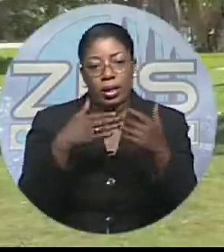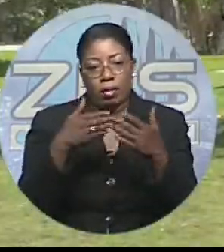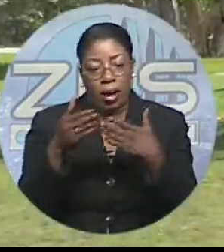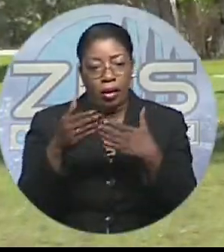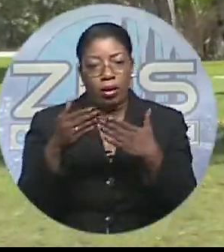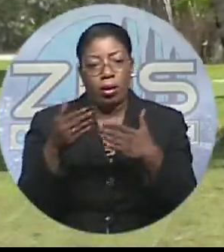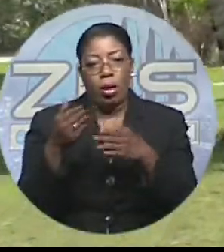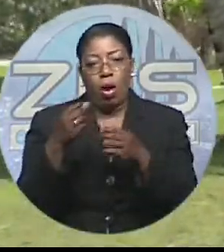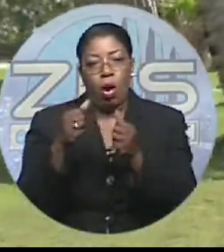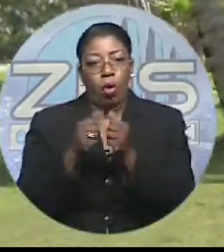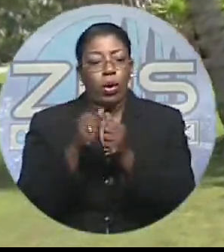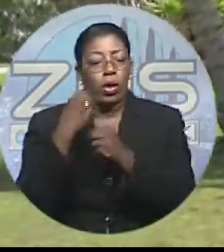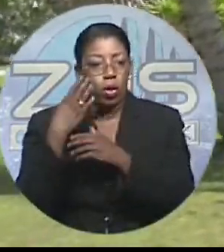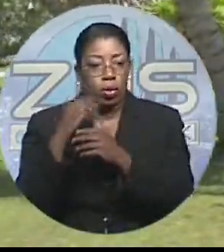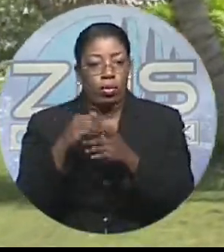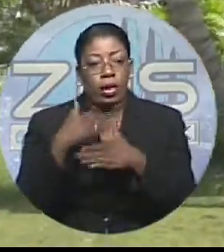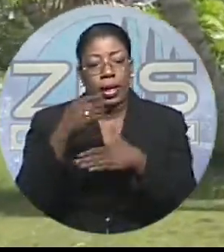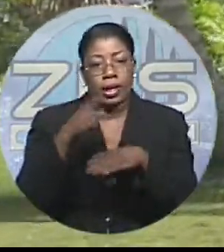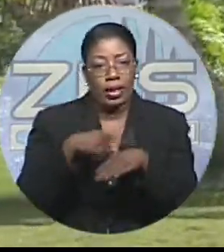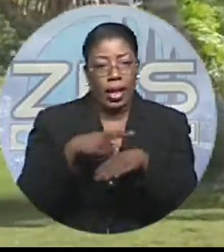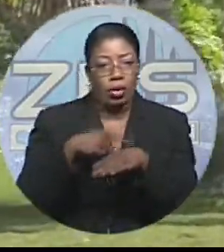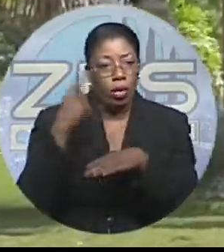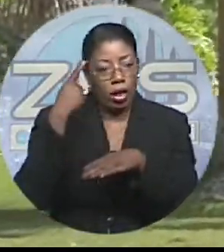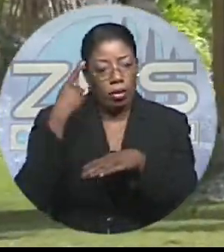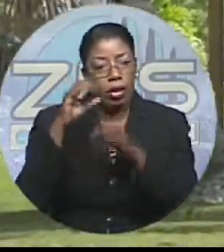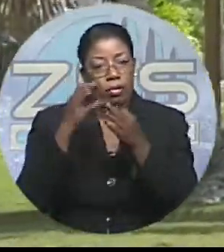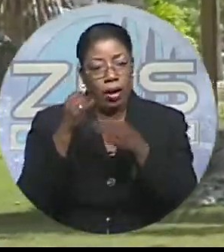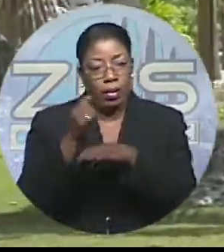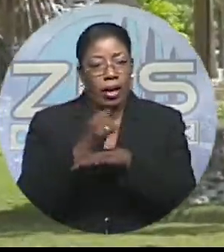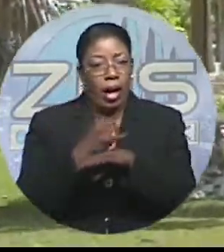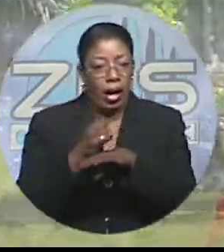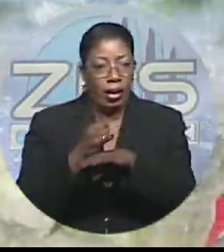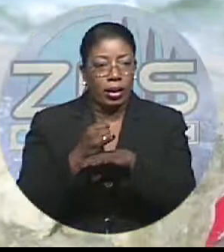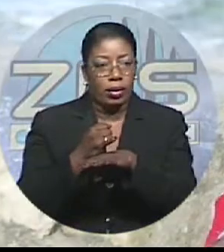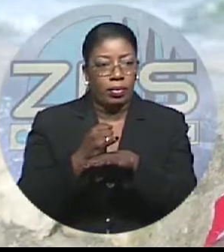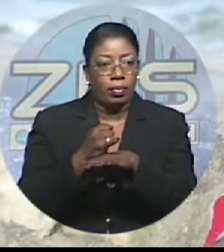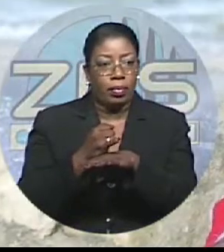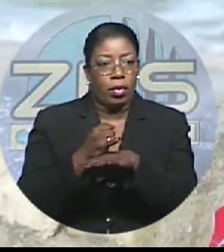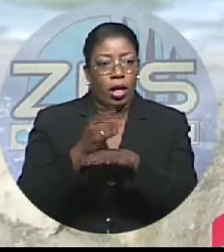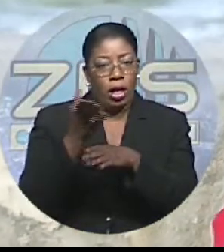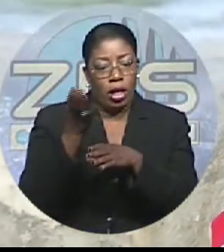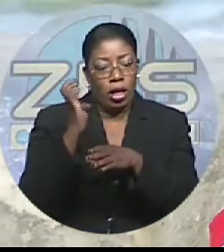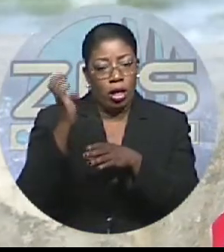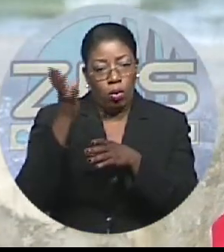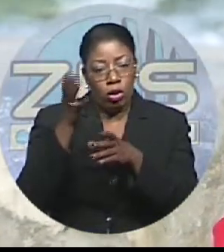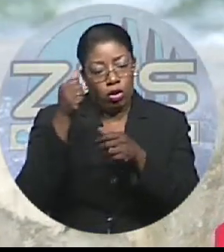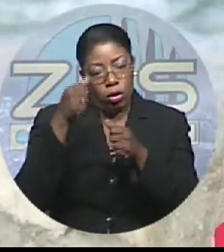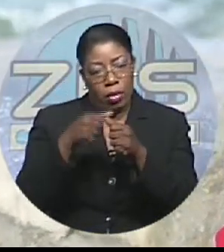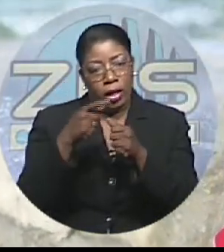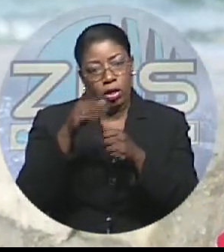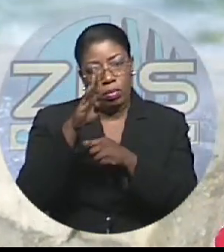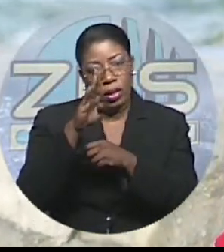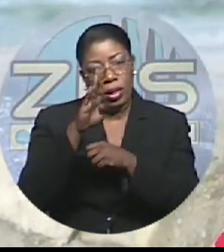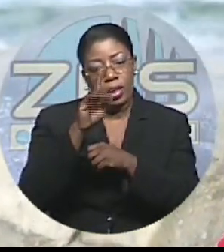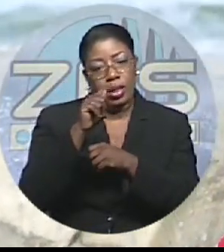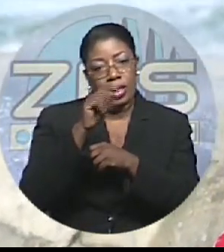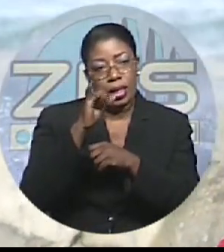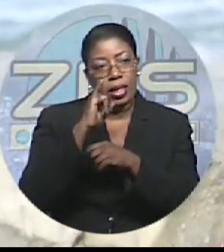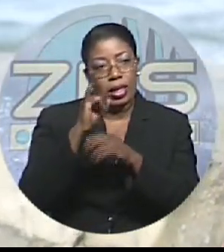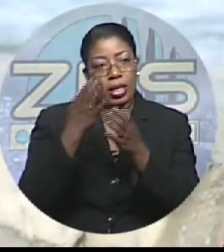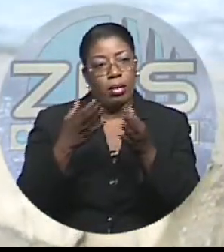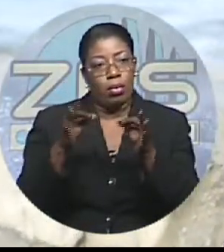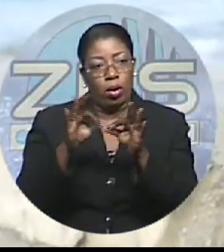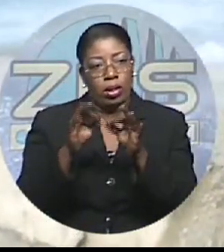So the next time you're thinking about a family island vacation, Birch wants to remind you of why BTC is important.